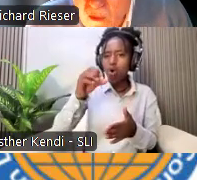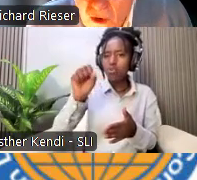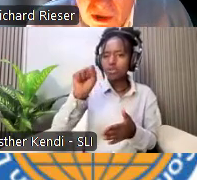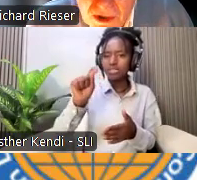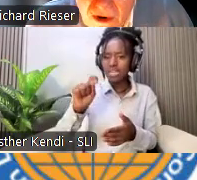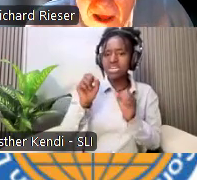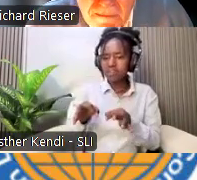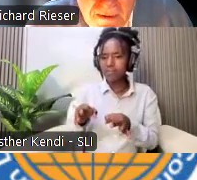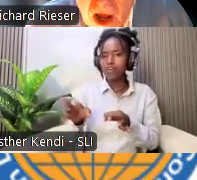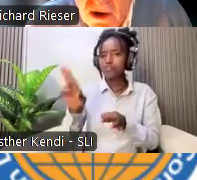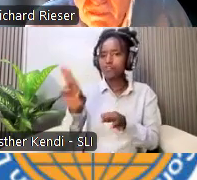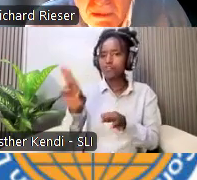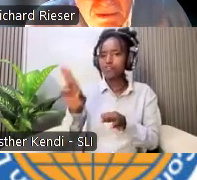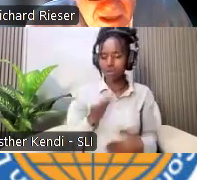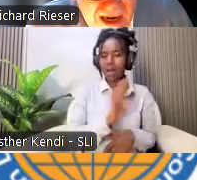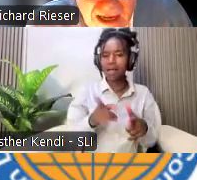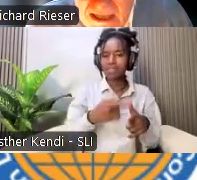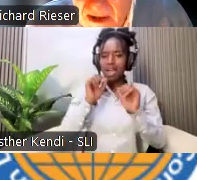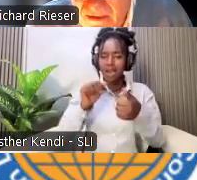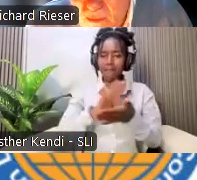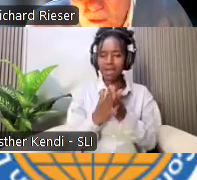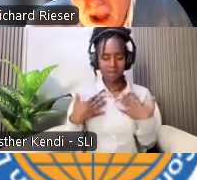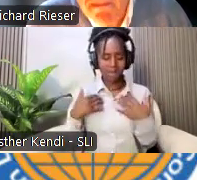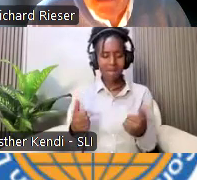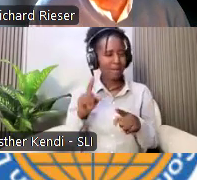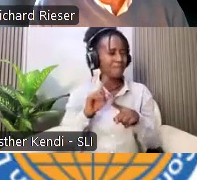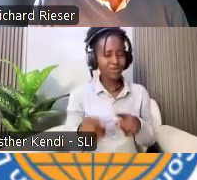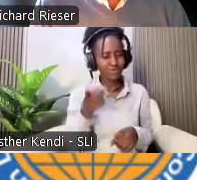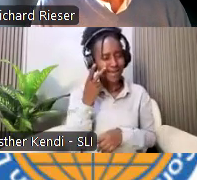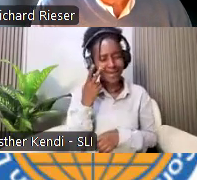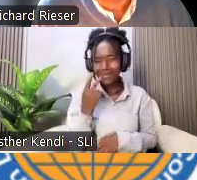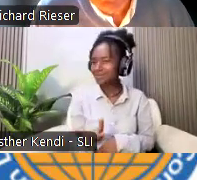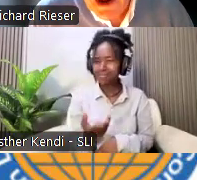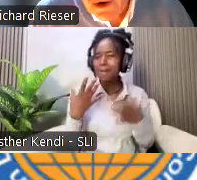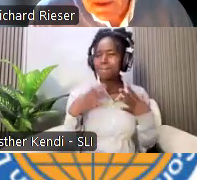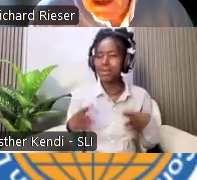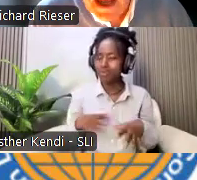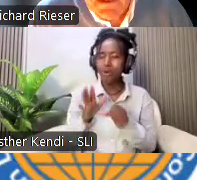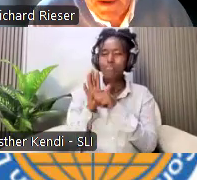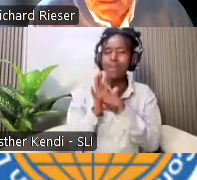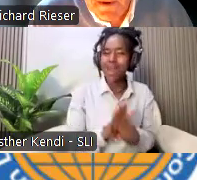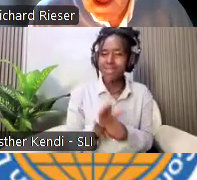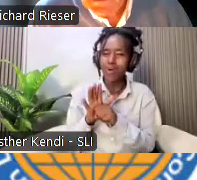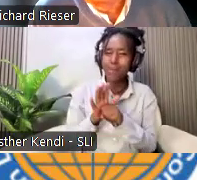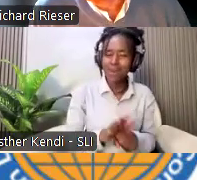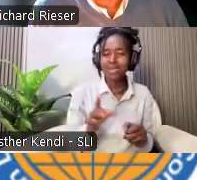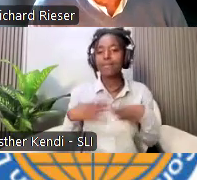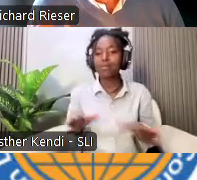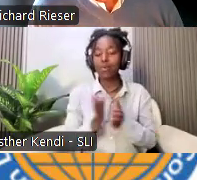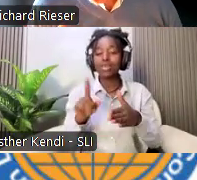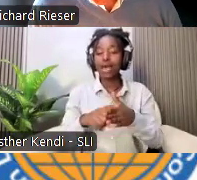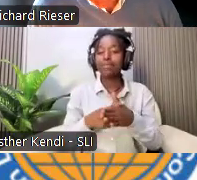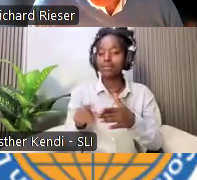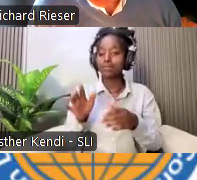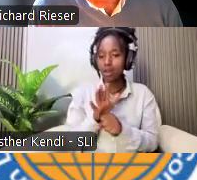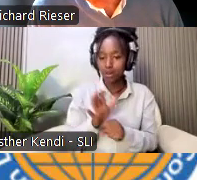good fortune on other people. Only problem is that leads to even more barbaric treatment of that group of disabled people. So this is still very